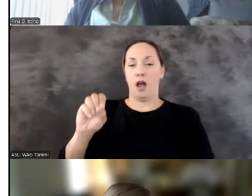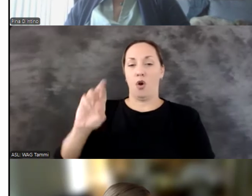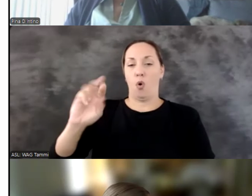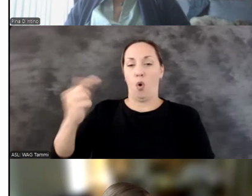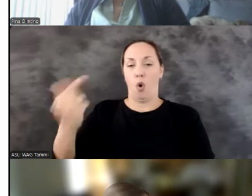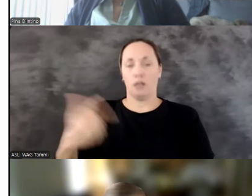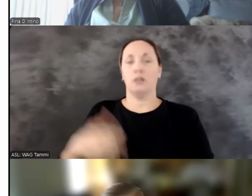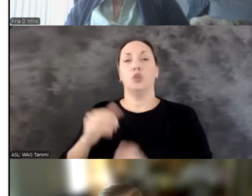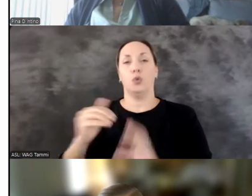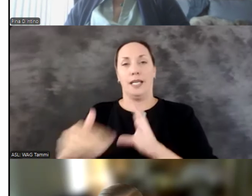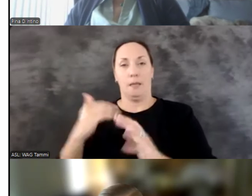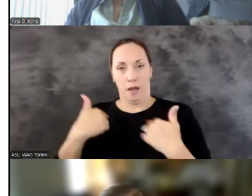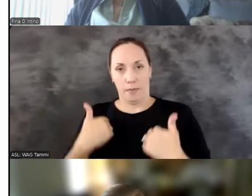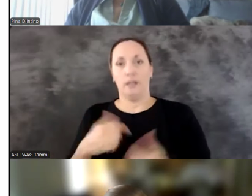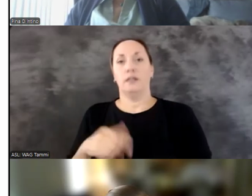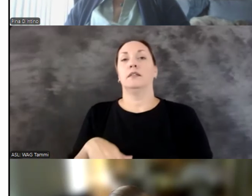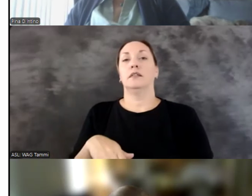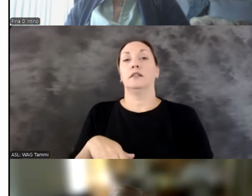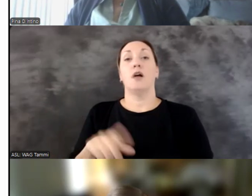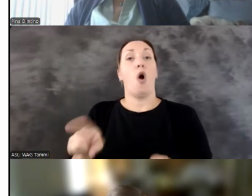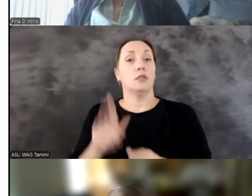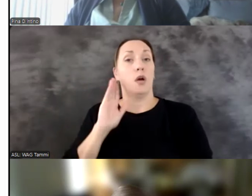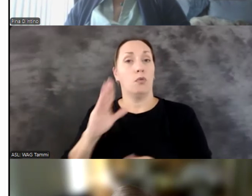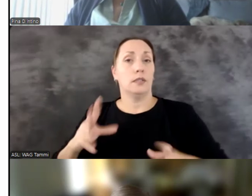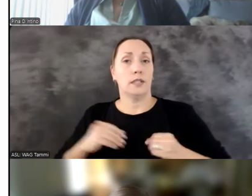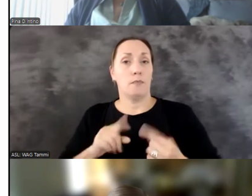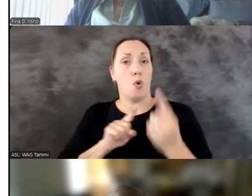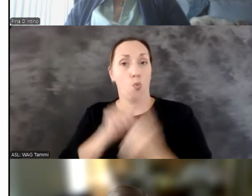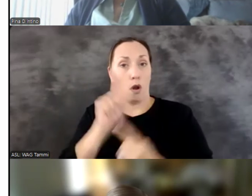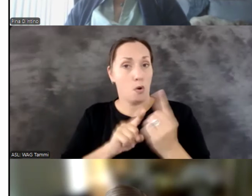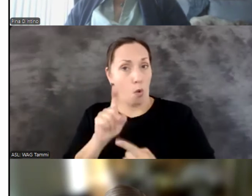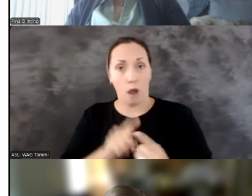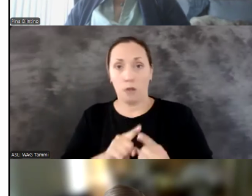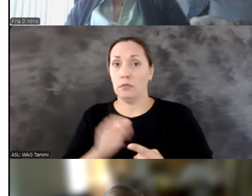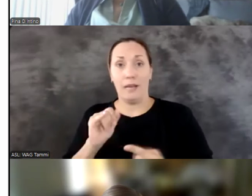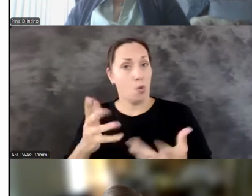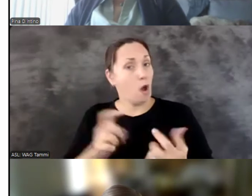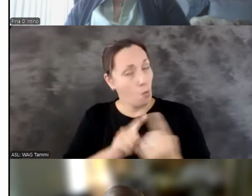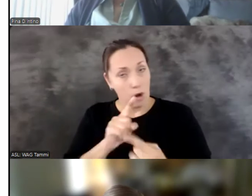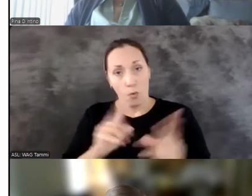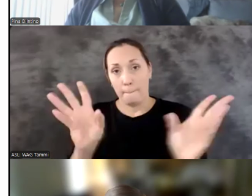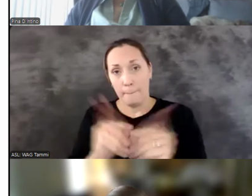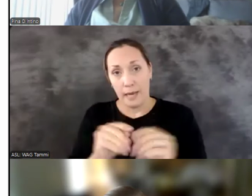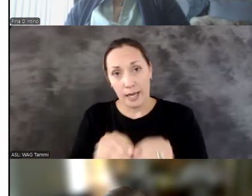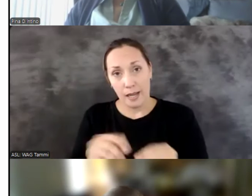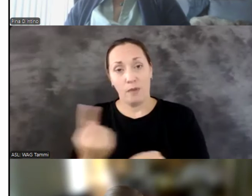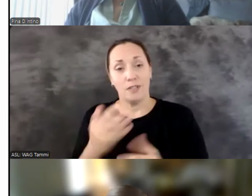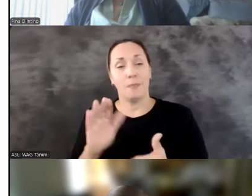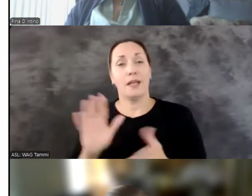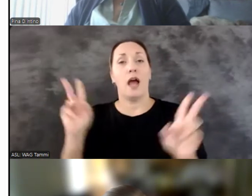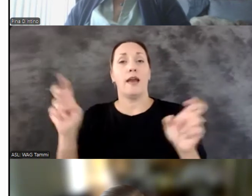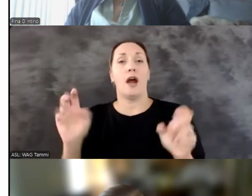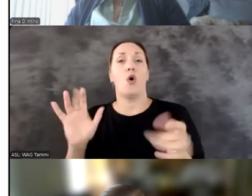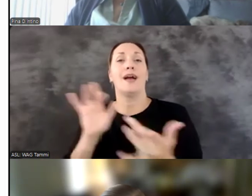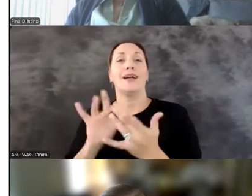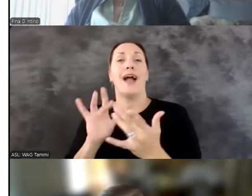I also will accept one-on-one meeting requests. We have a thing on our contact us page that says, could I